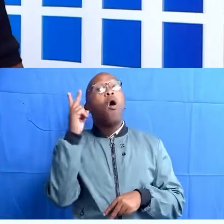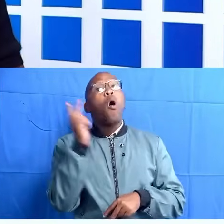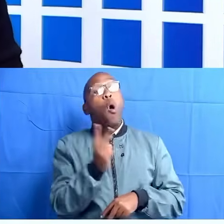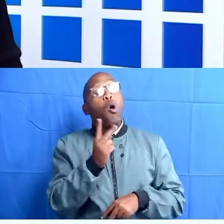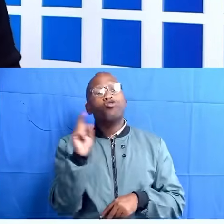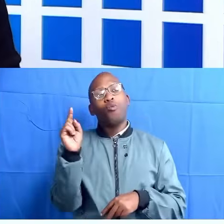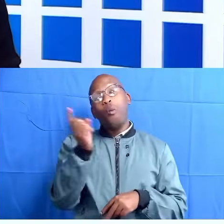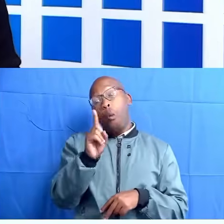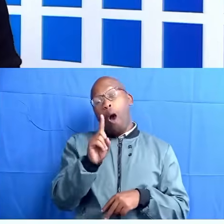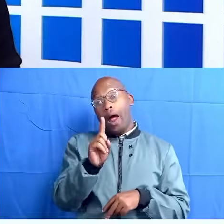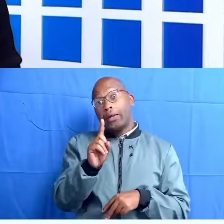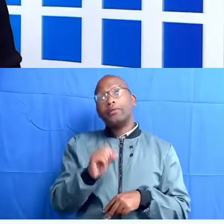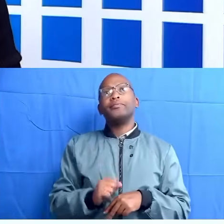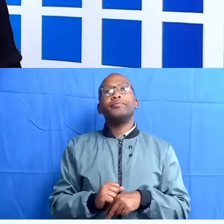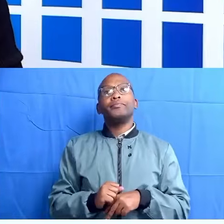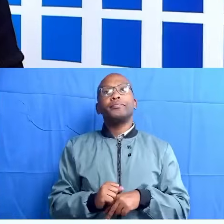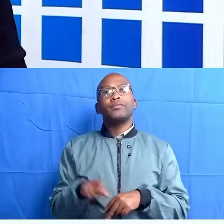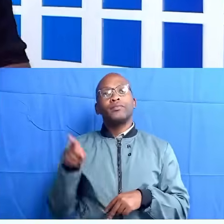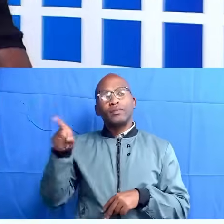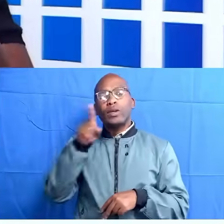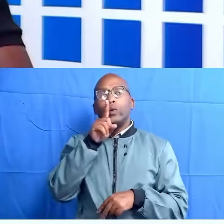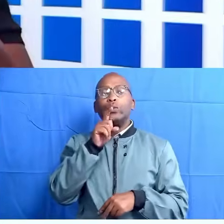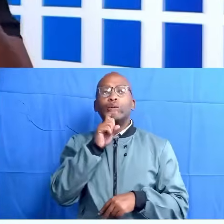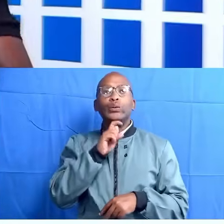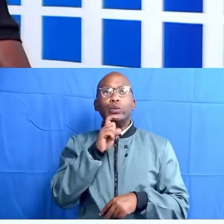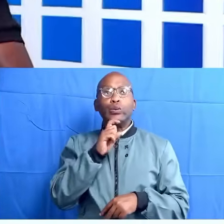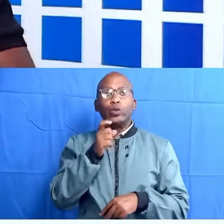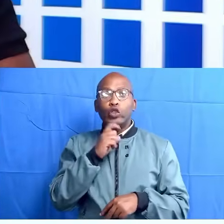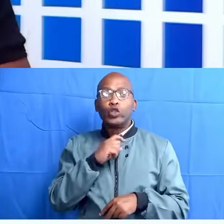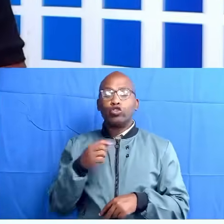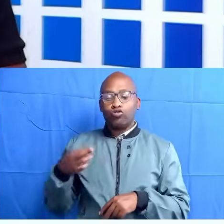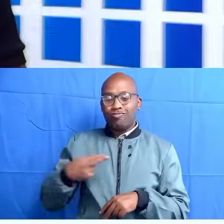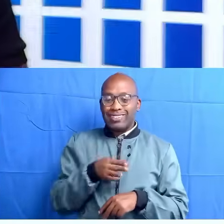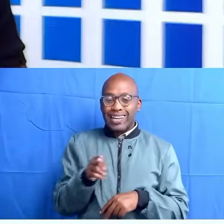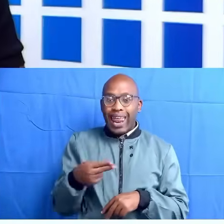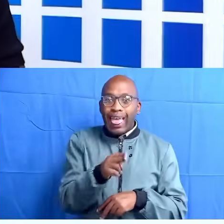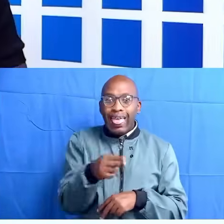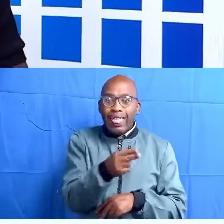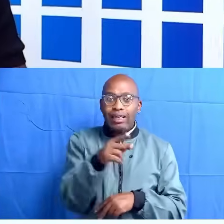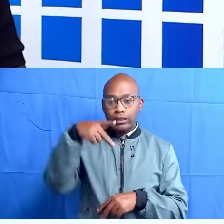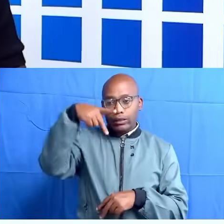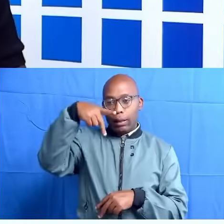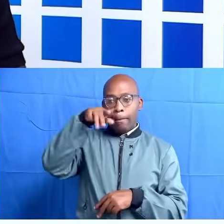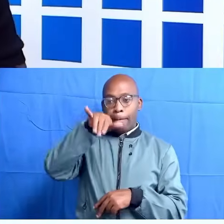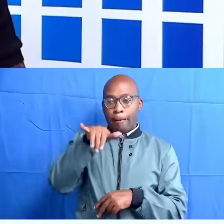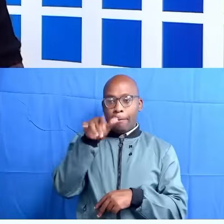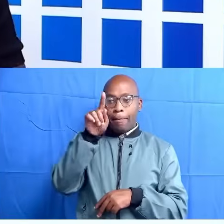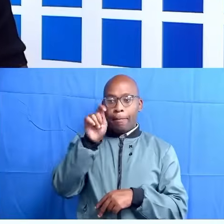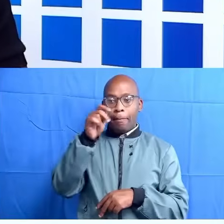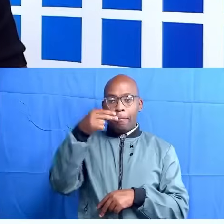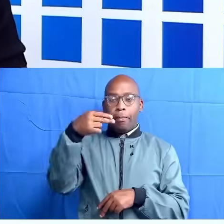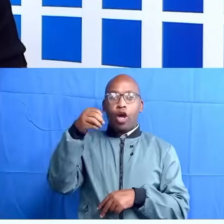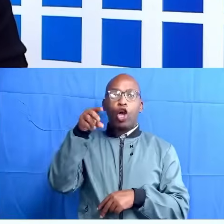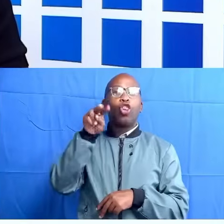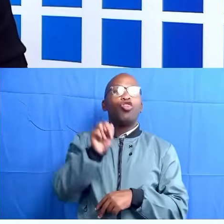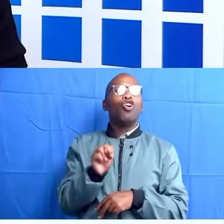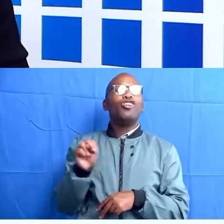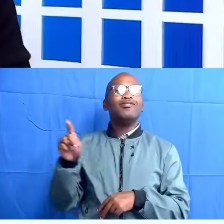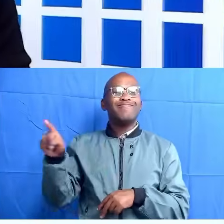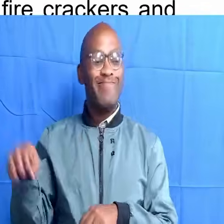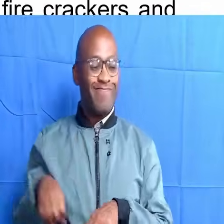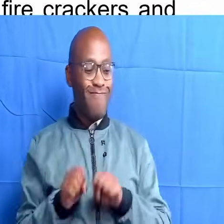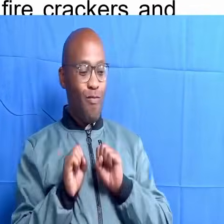soldiers of the United States of America, because they were not used to this type of war, which is the guerrilla